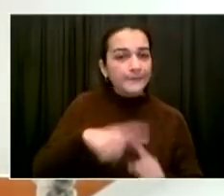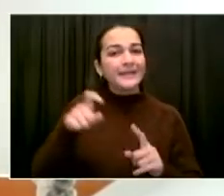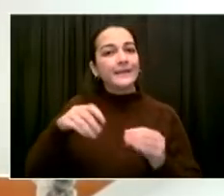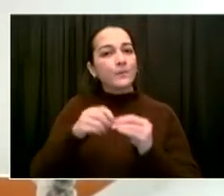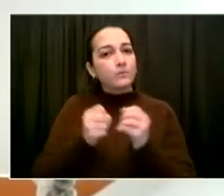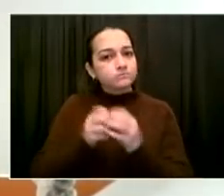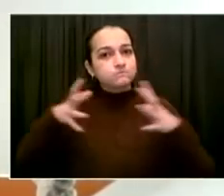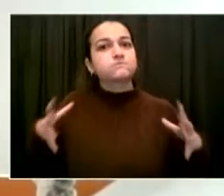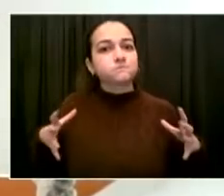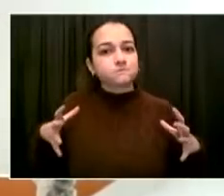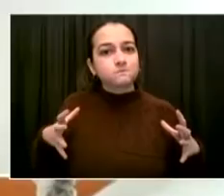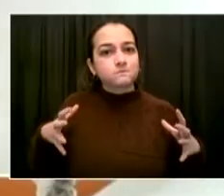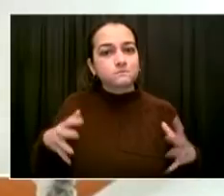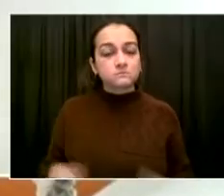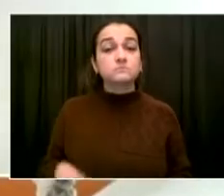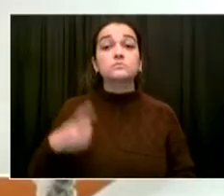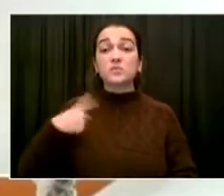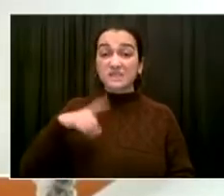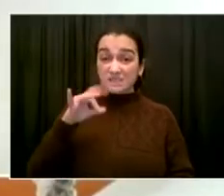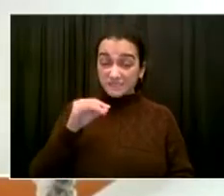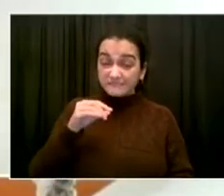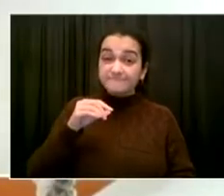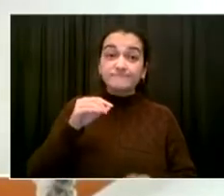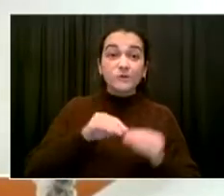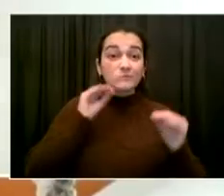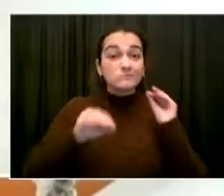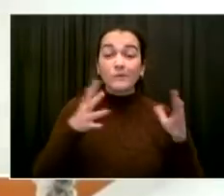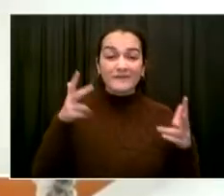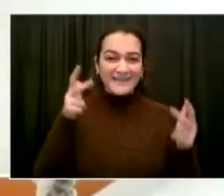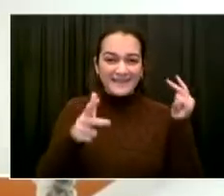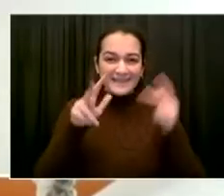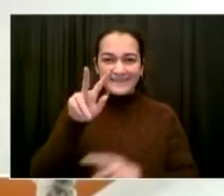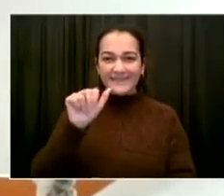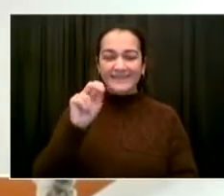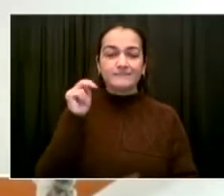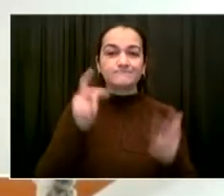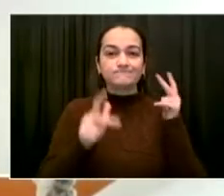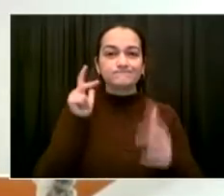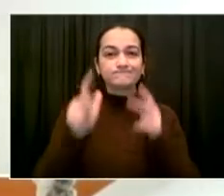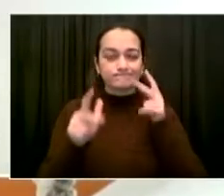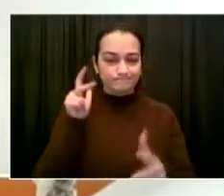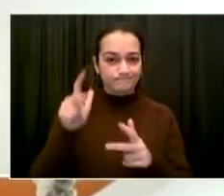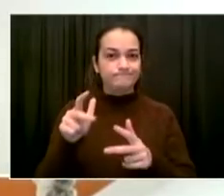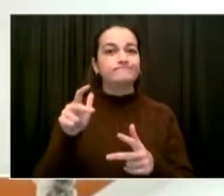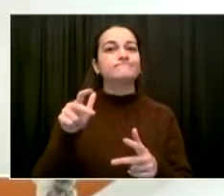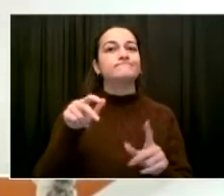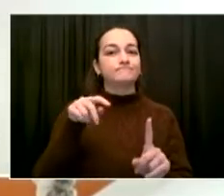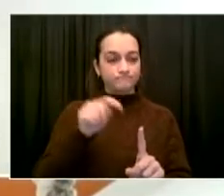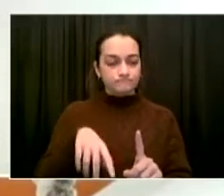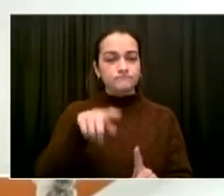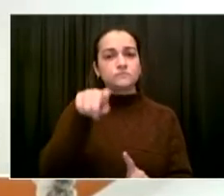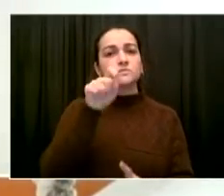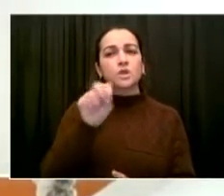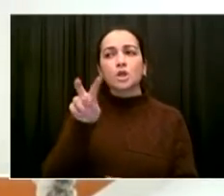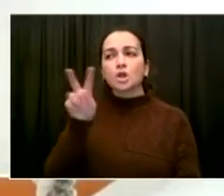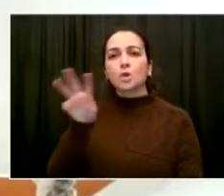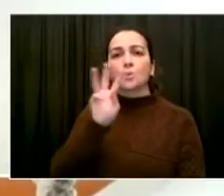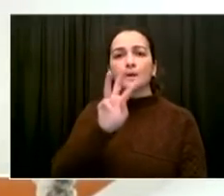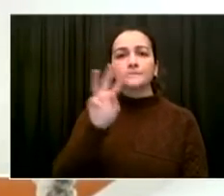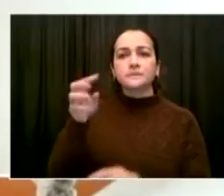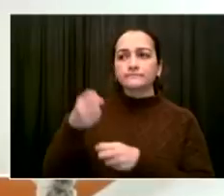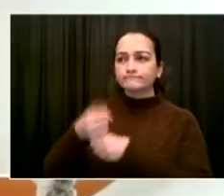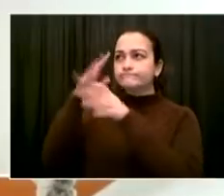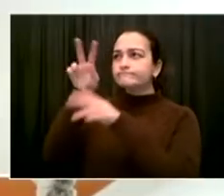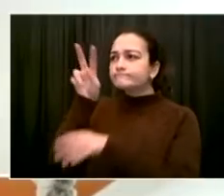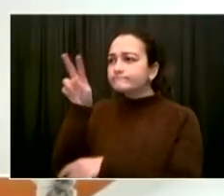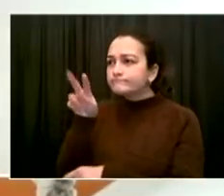We're handing out home test kits and working with community-based organizations. That's the core of everything we're doing. And we've been in regular conversations with the state, and they've asked how they